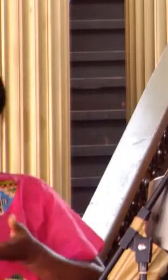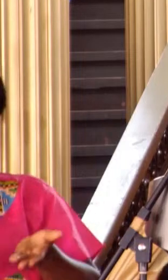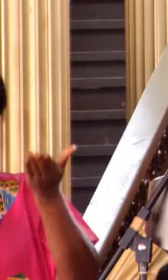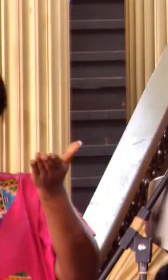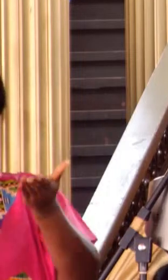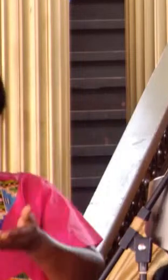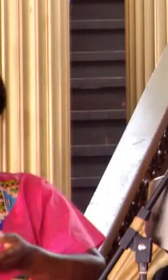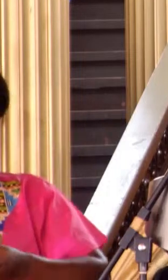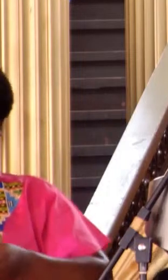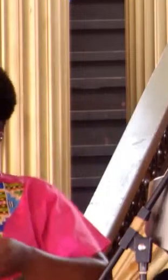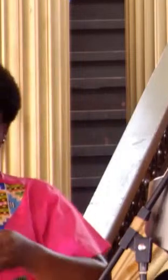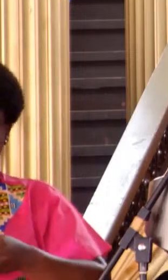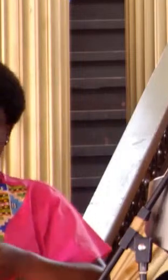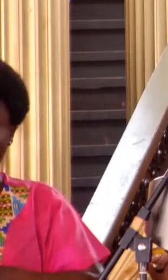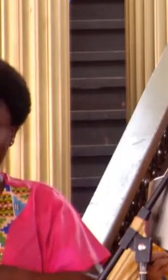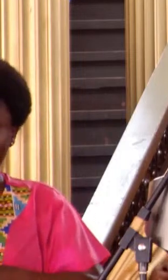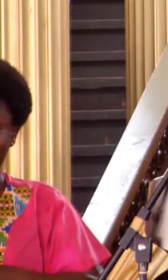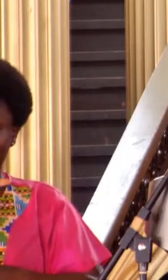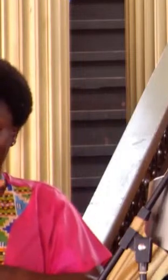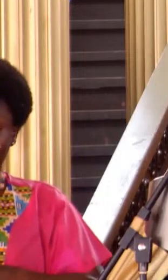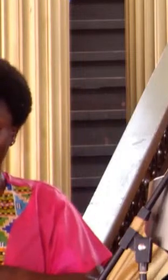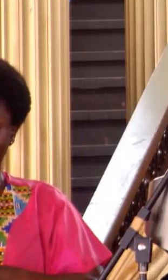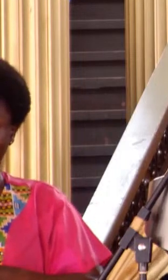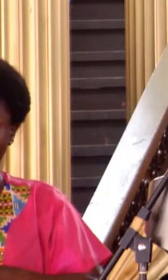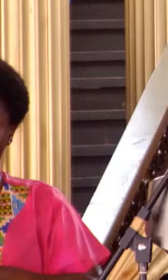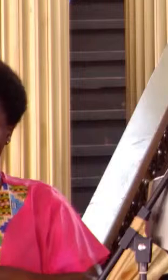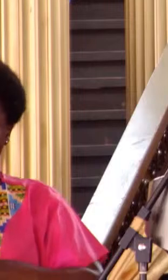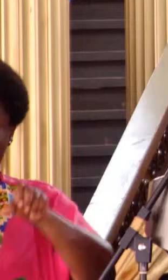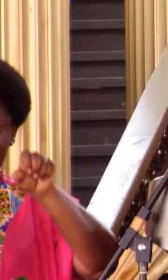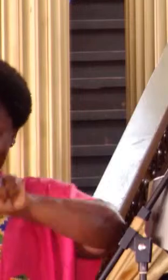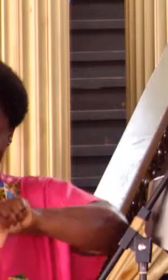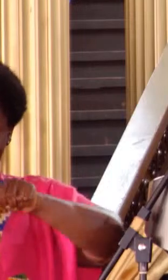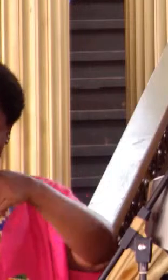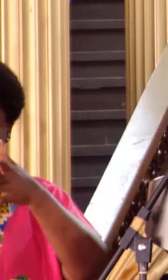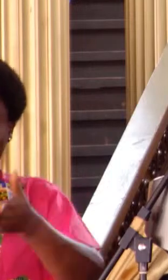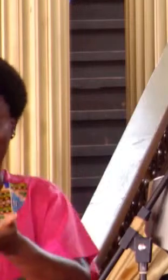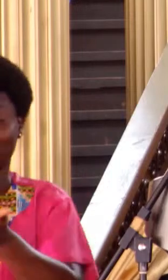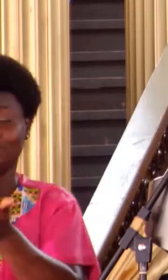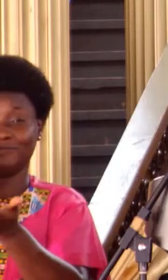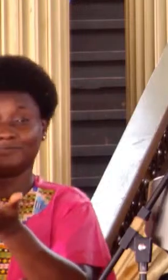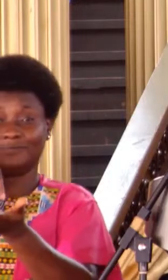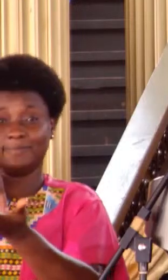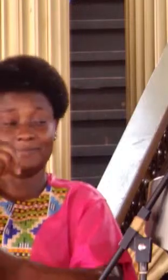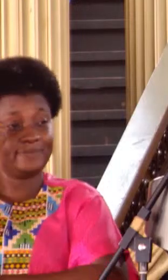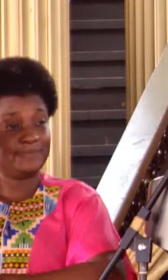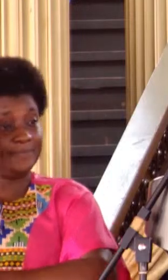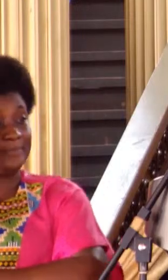school. Bachelor of Science students, kindly rise.